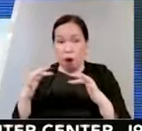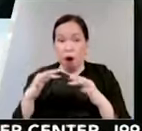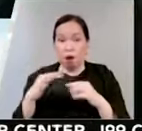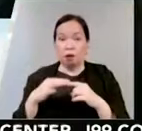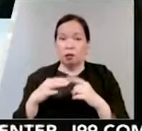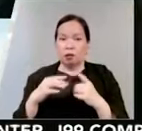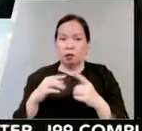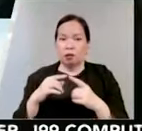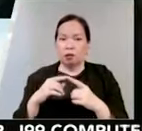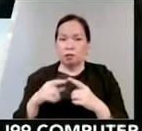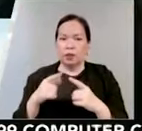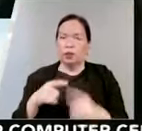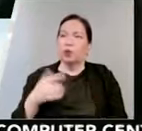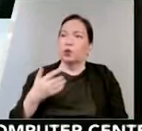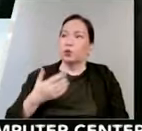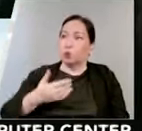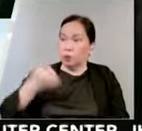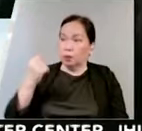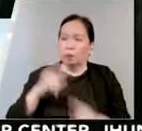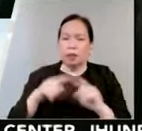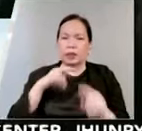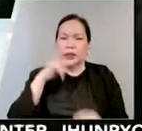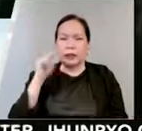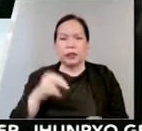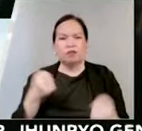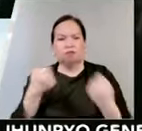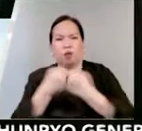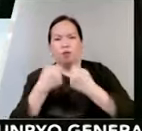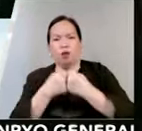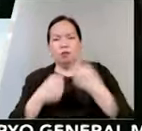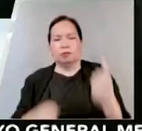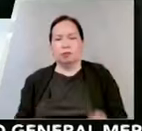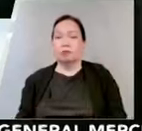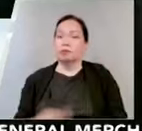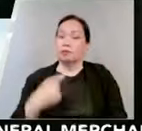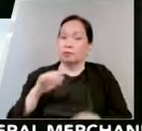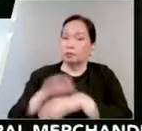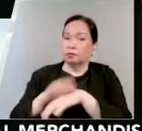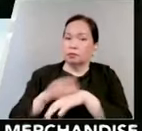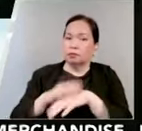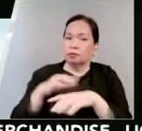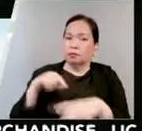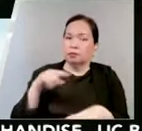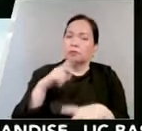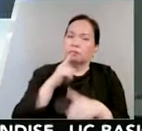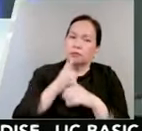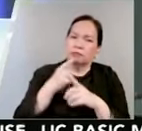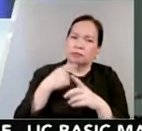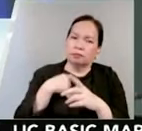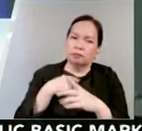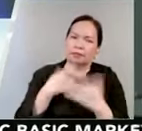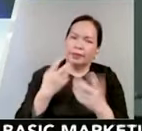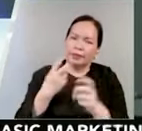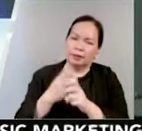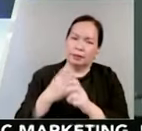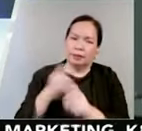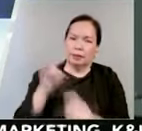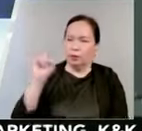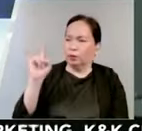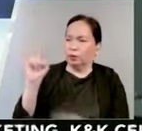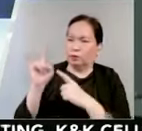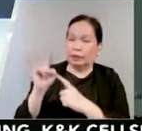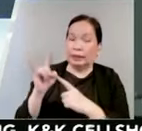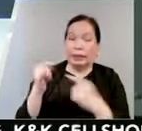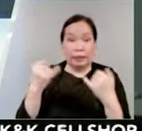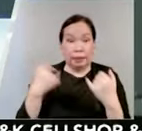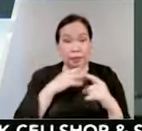fight it. May babala naman si Tito Boy sa hindi mapipigilang pag-usbong ng social media. It was the chaos with